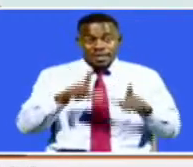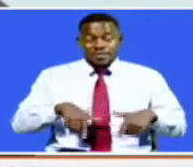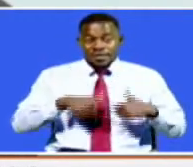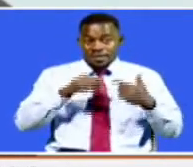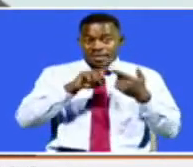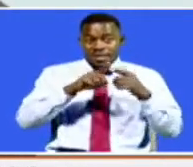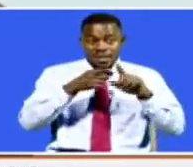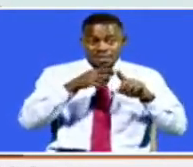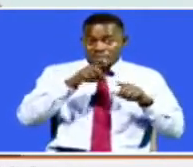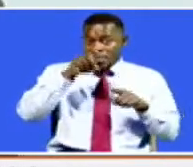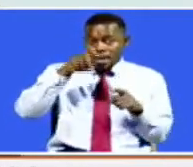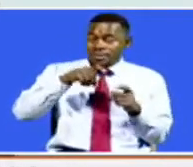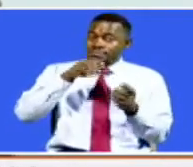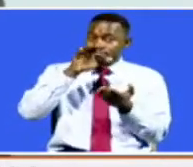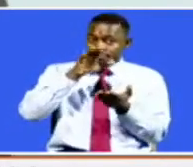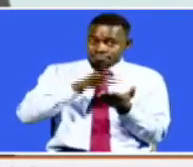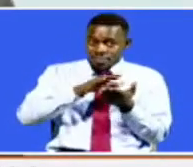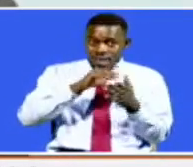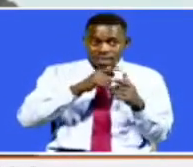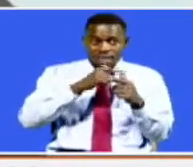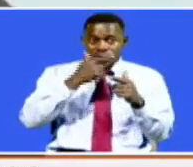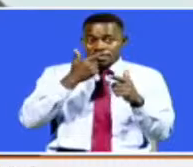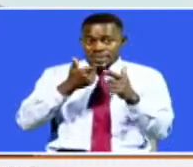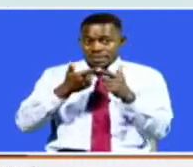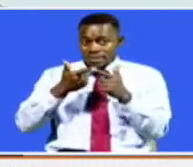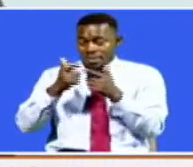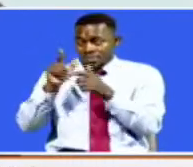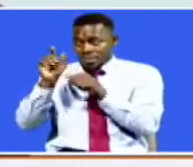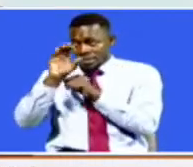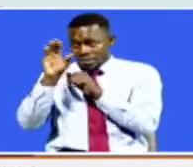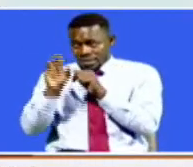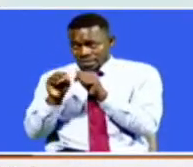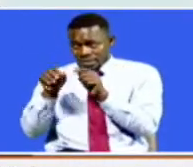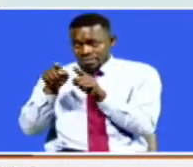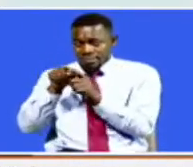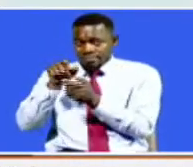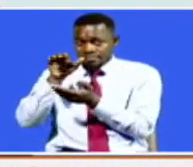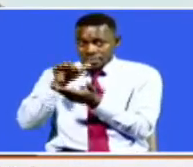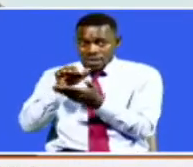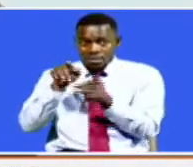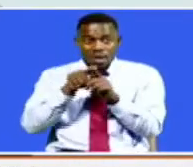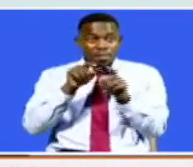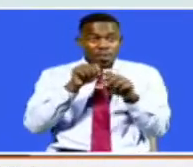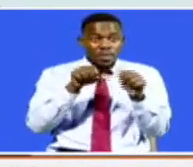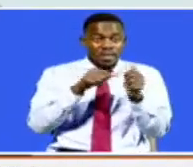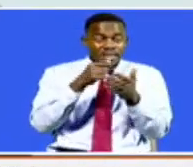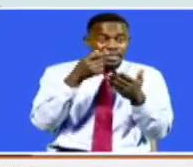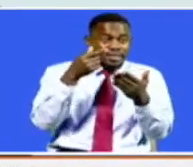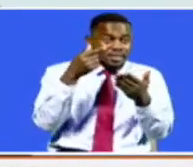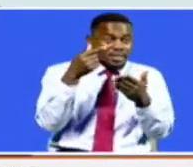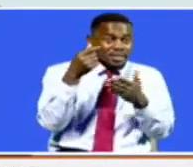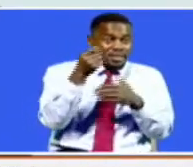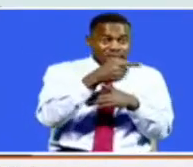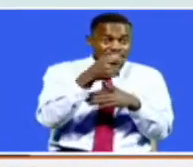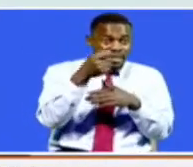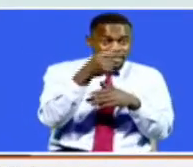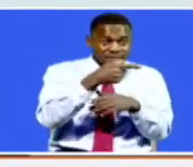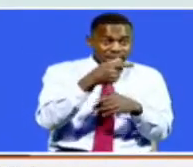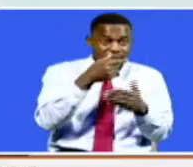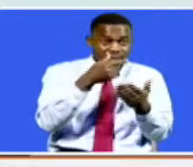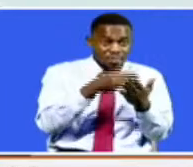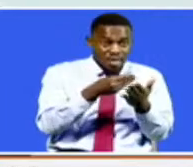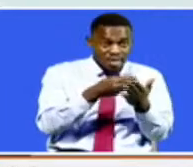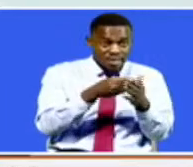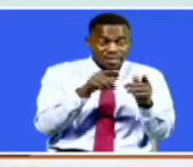living, to address the increase in debt service and the external debt, to bring